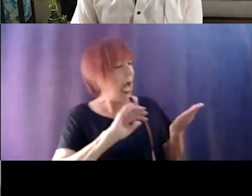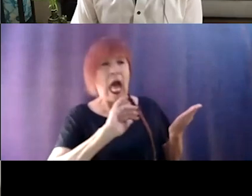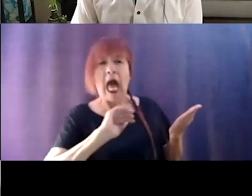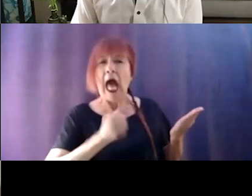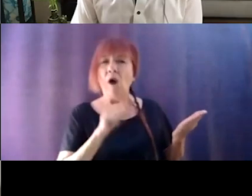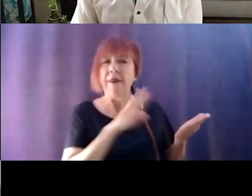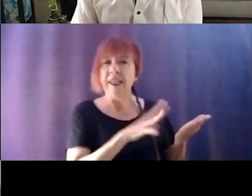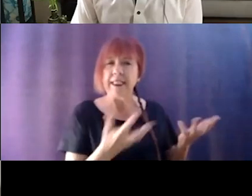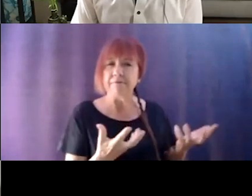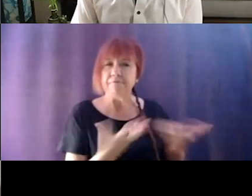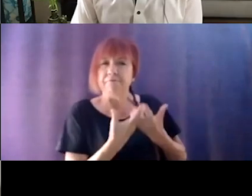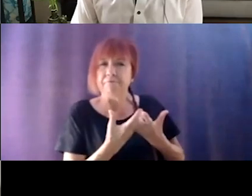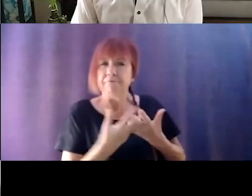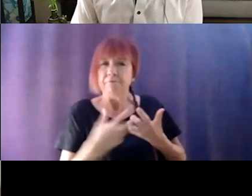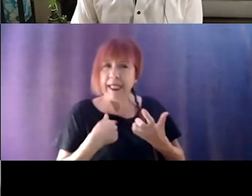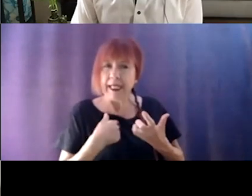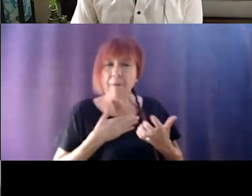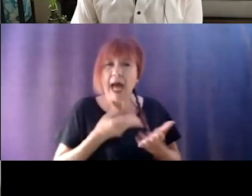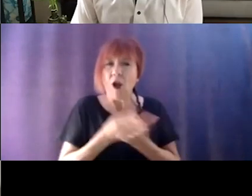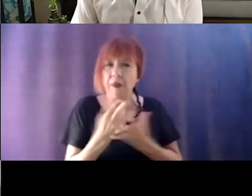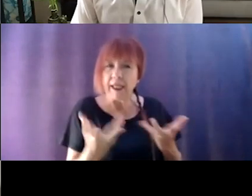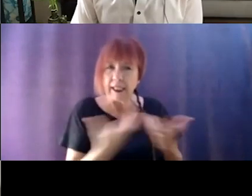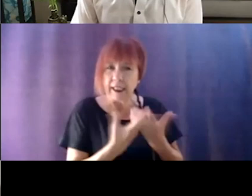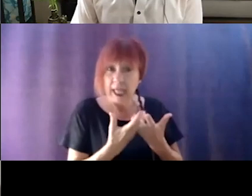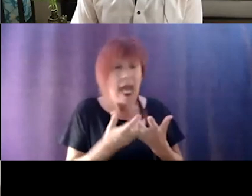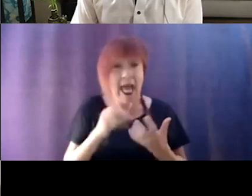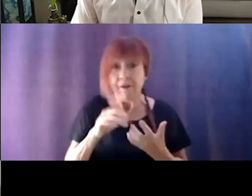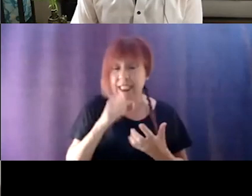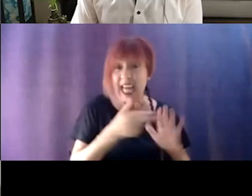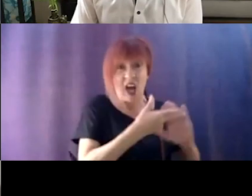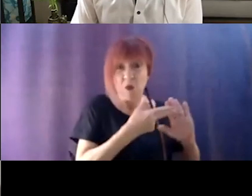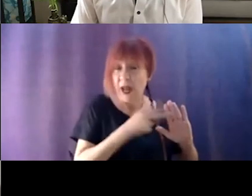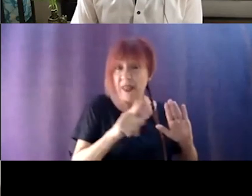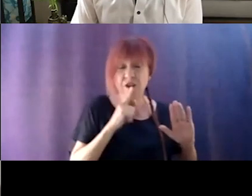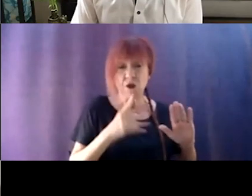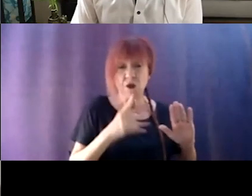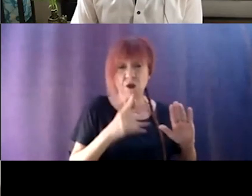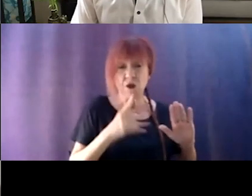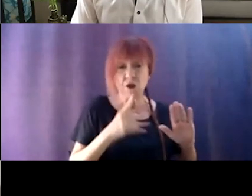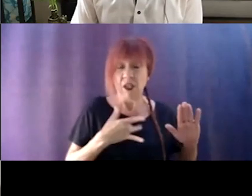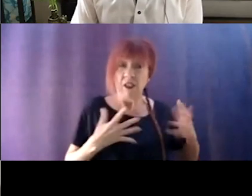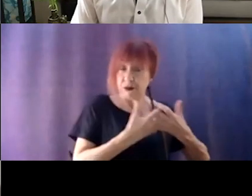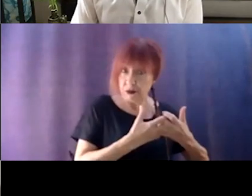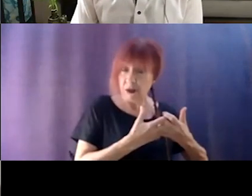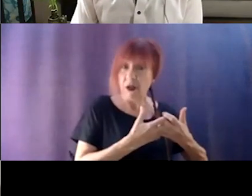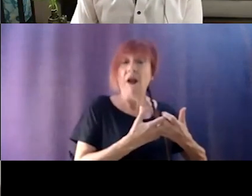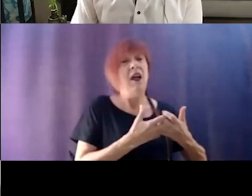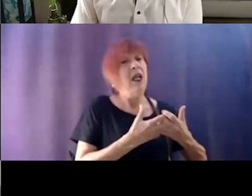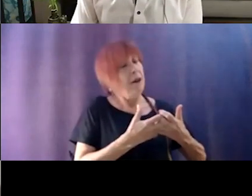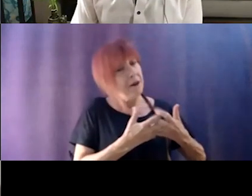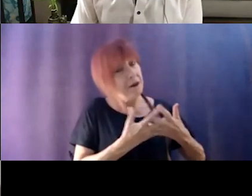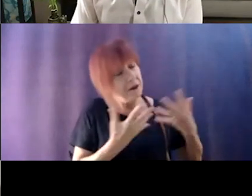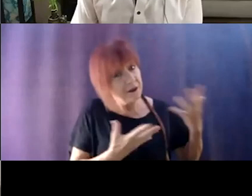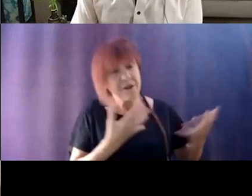And I really believe that if it's not a brand that you resonate with already, then I don't think it